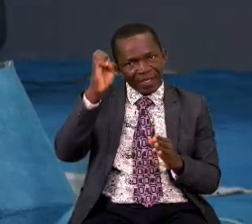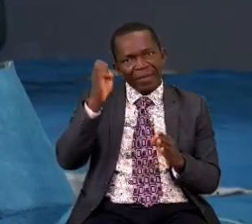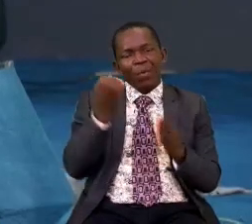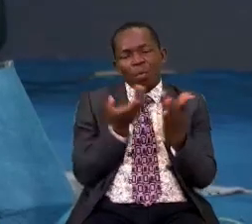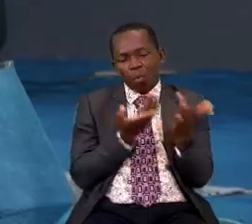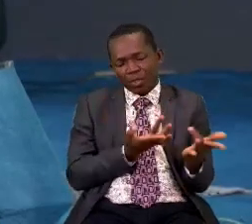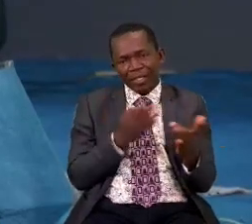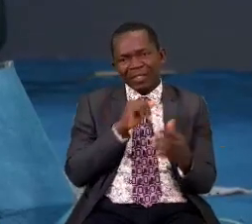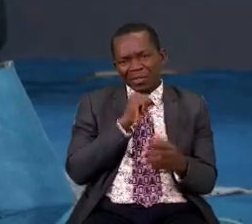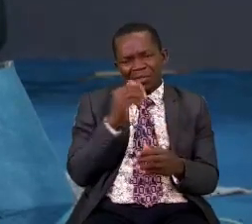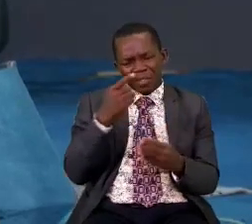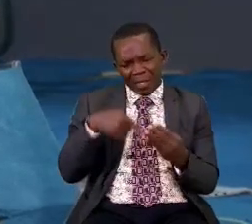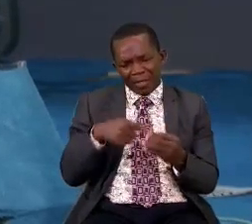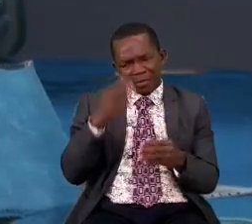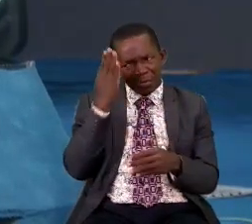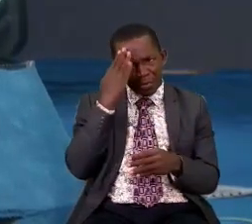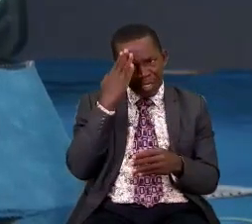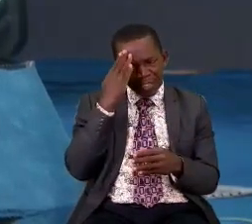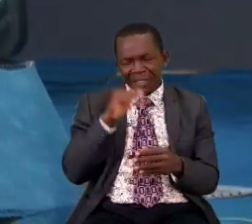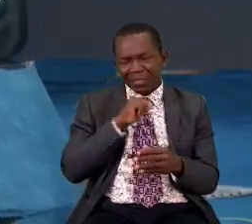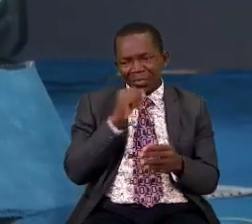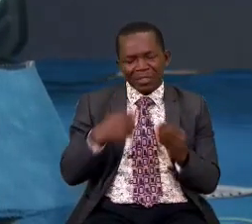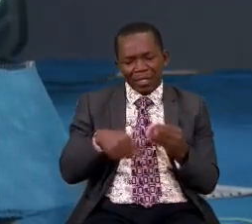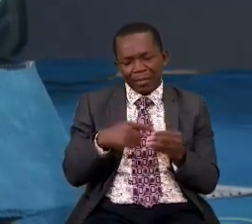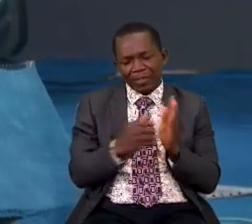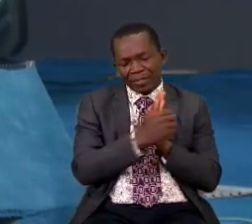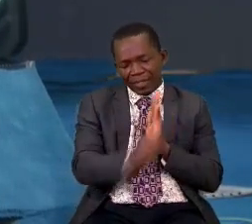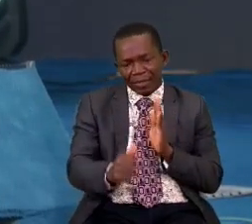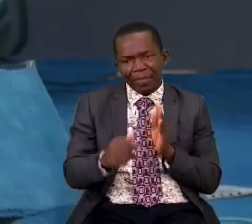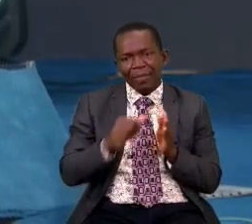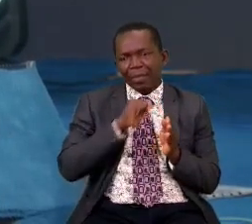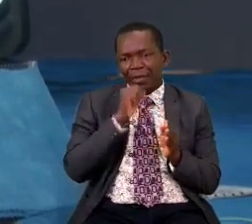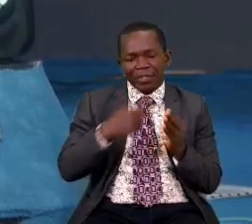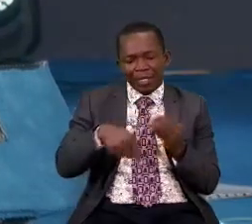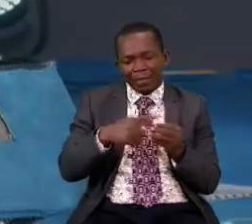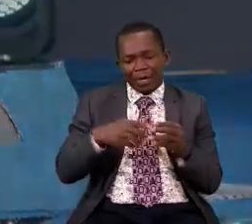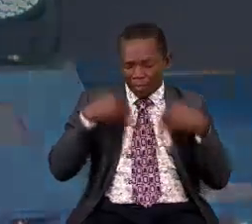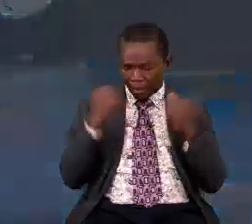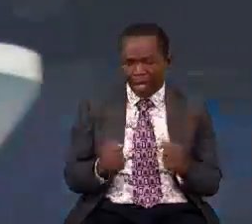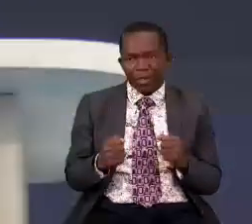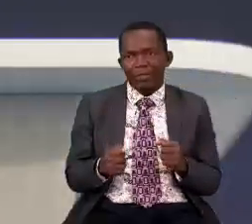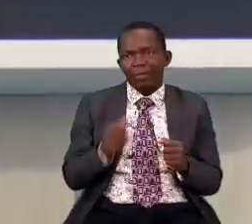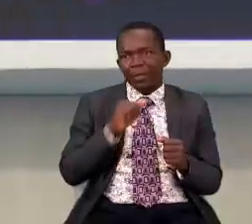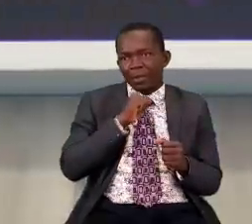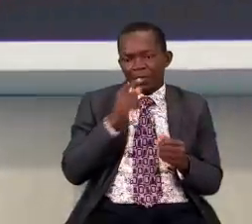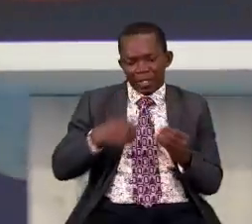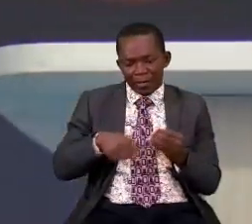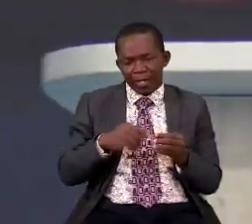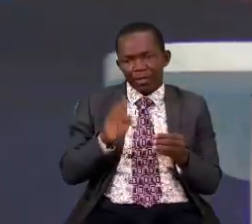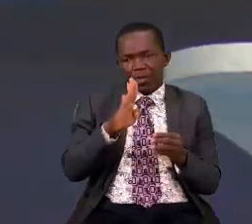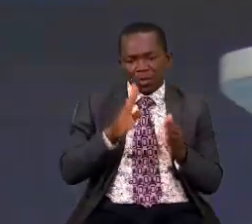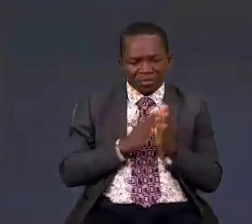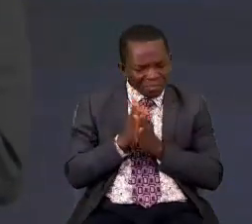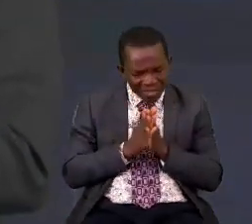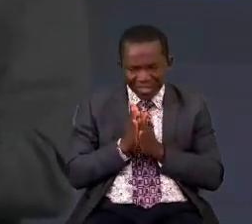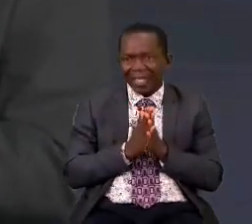your eagerness it's about can you wait for God can you wedge until he